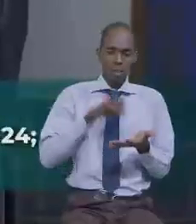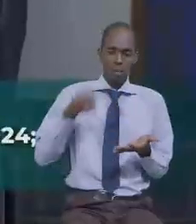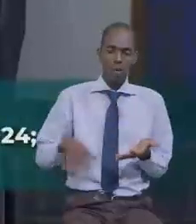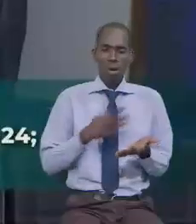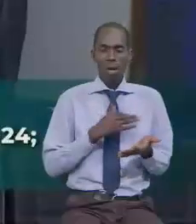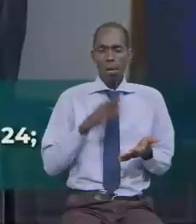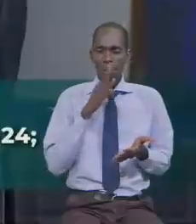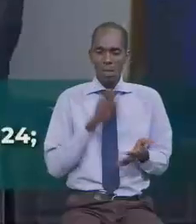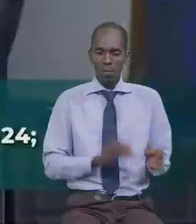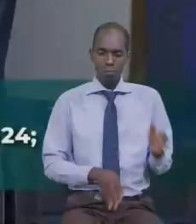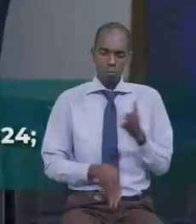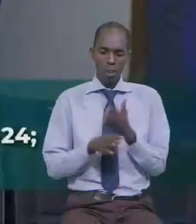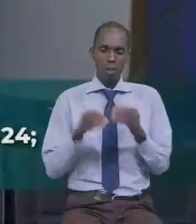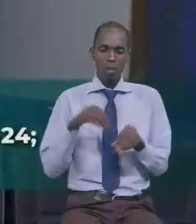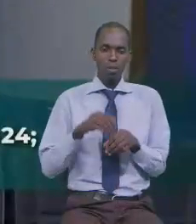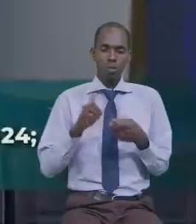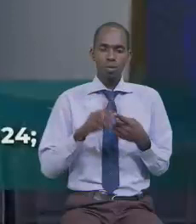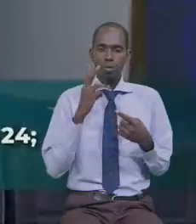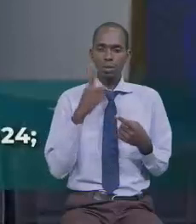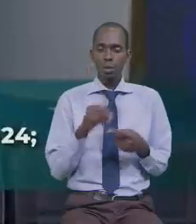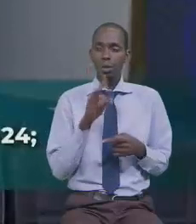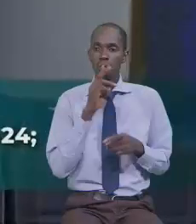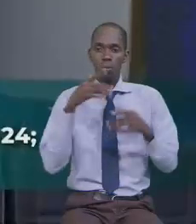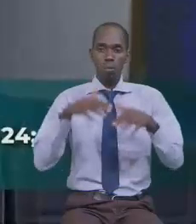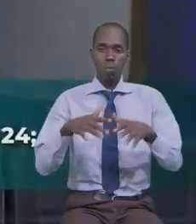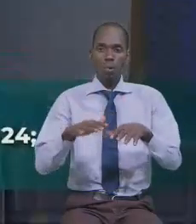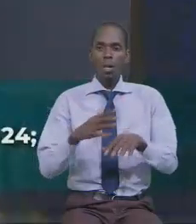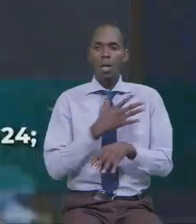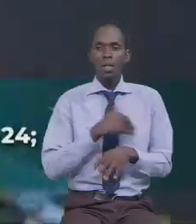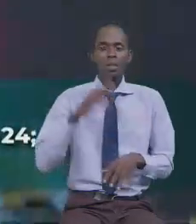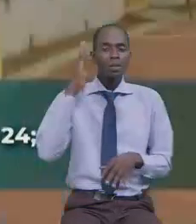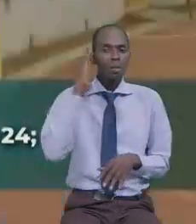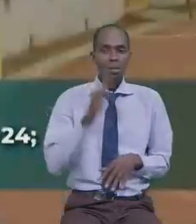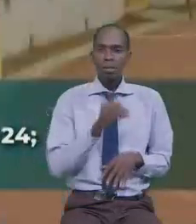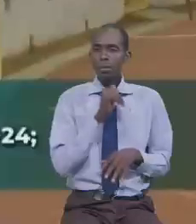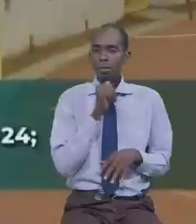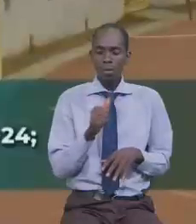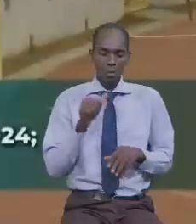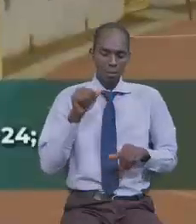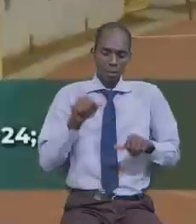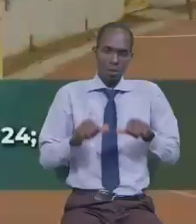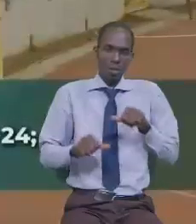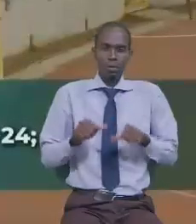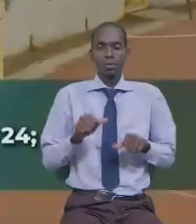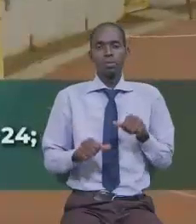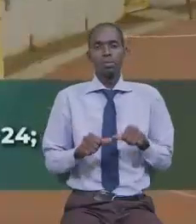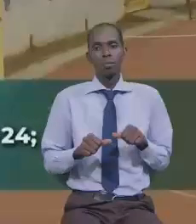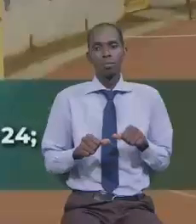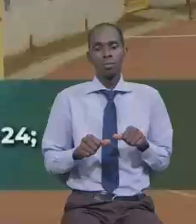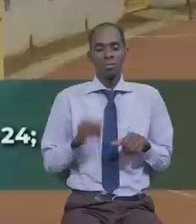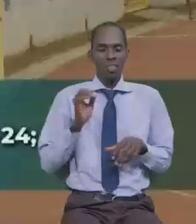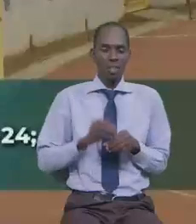cast into the sea, and shall not doubt in his